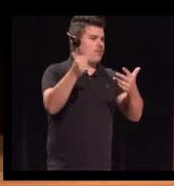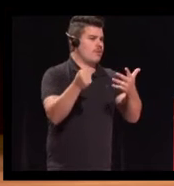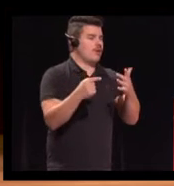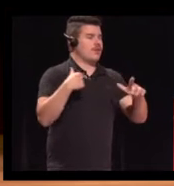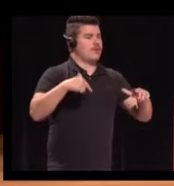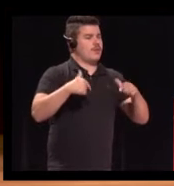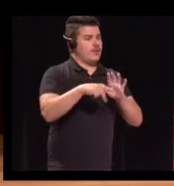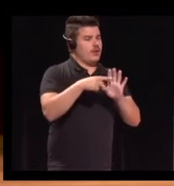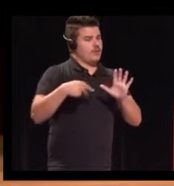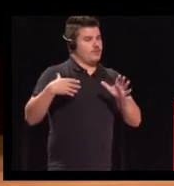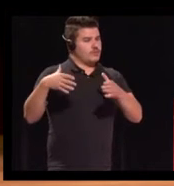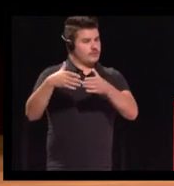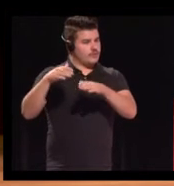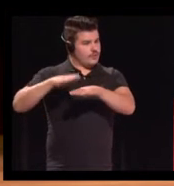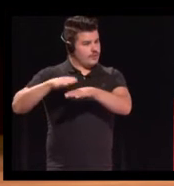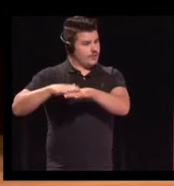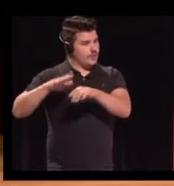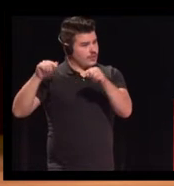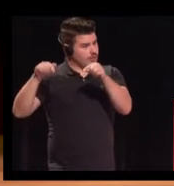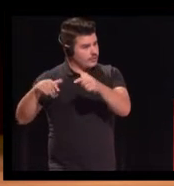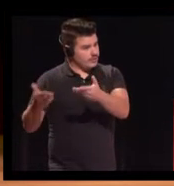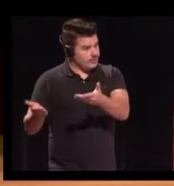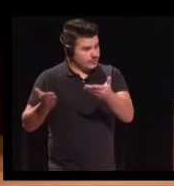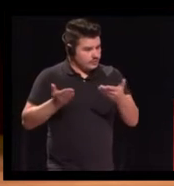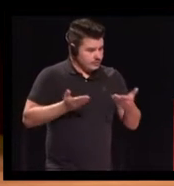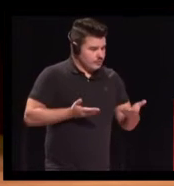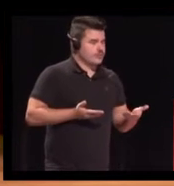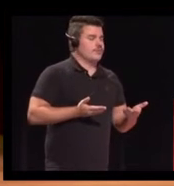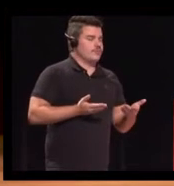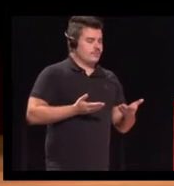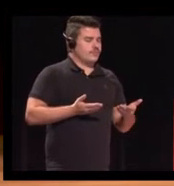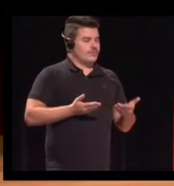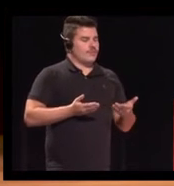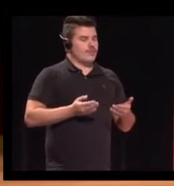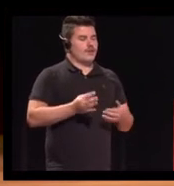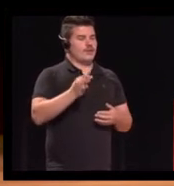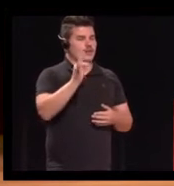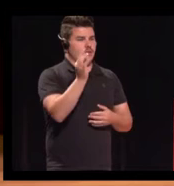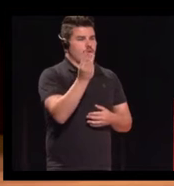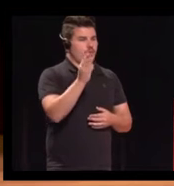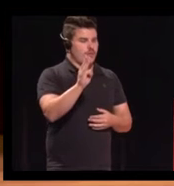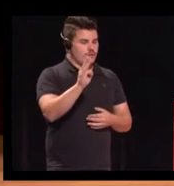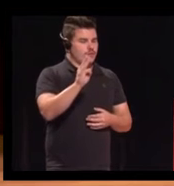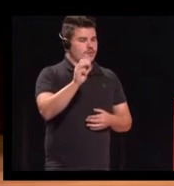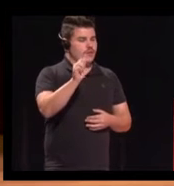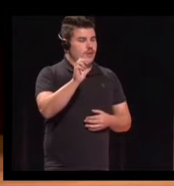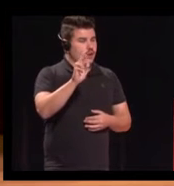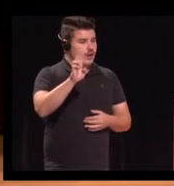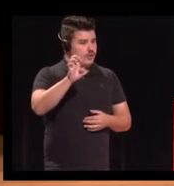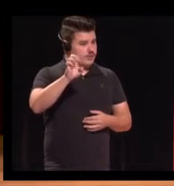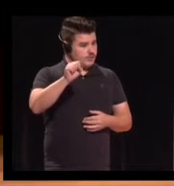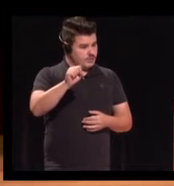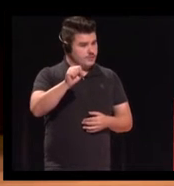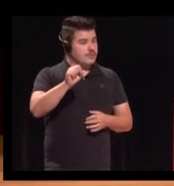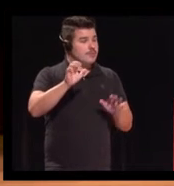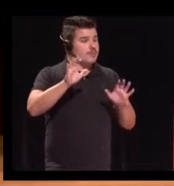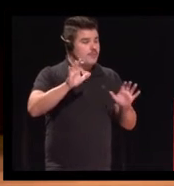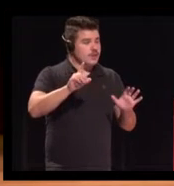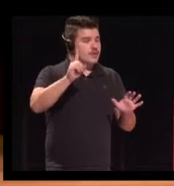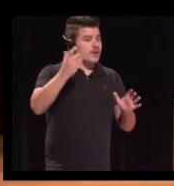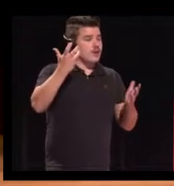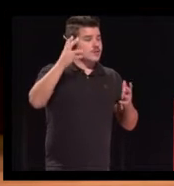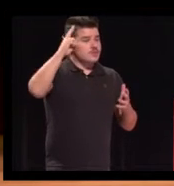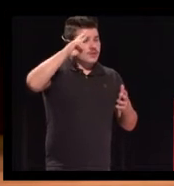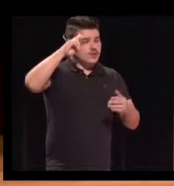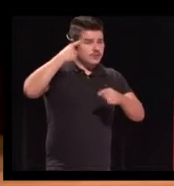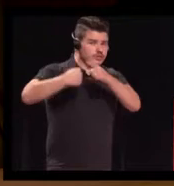been going through with ThoughtWorks Arts. But first, I would like to talk to you a little bit about the history of art